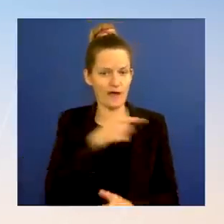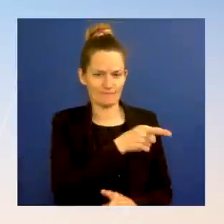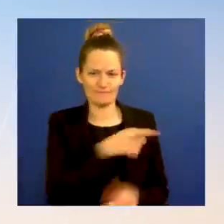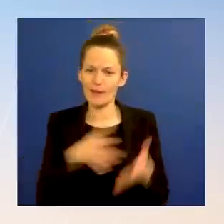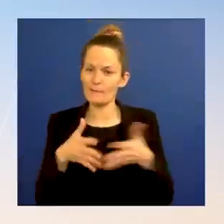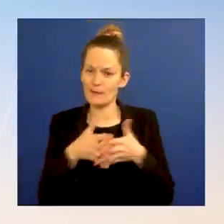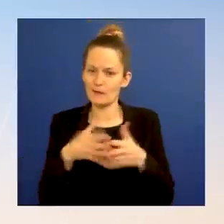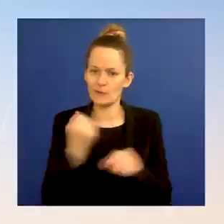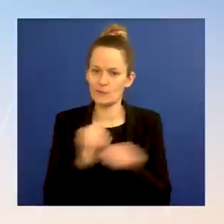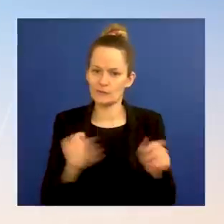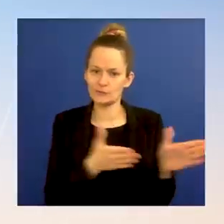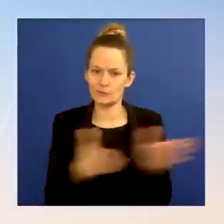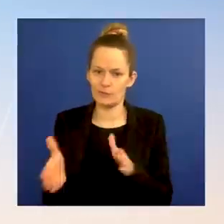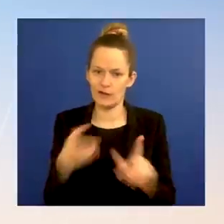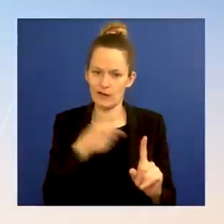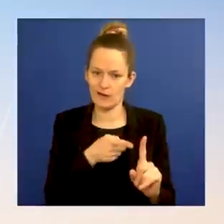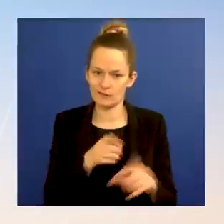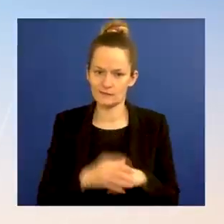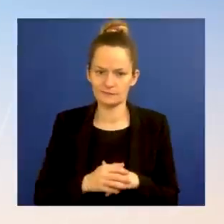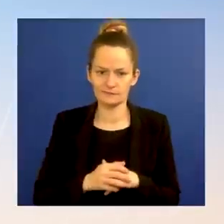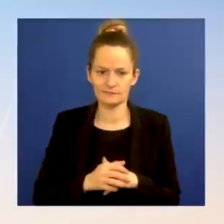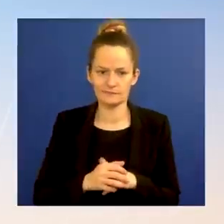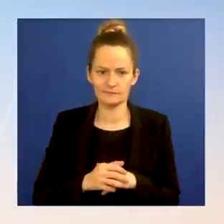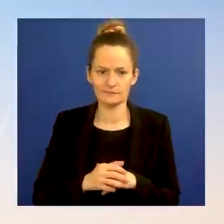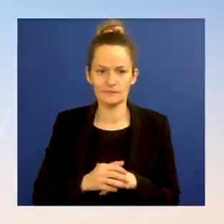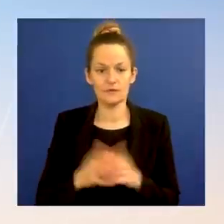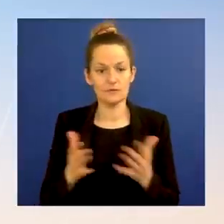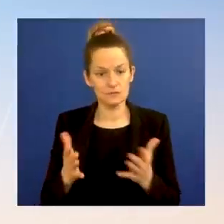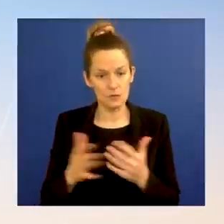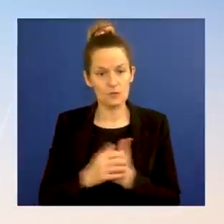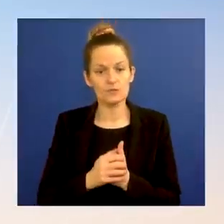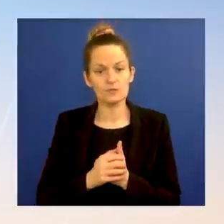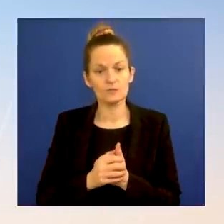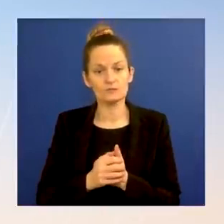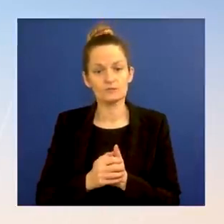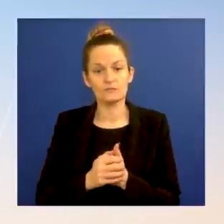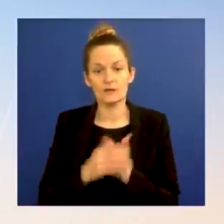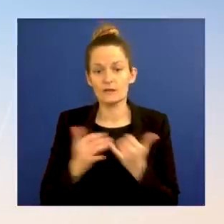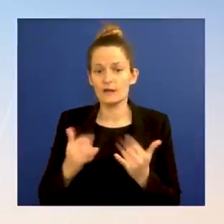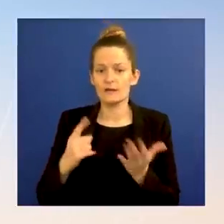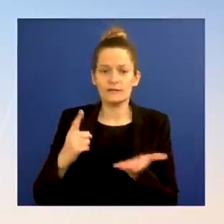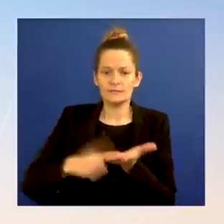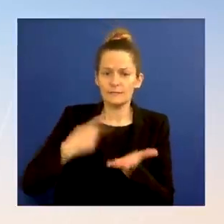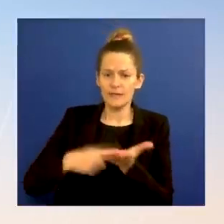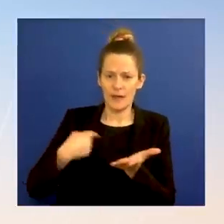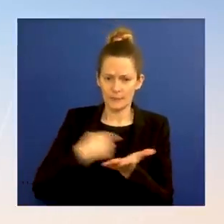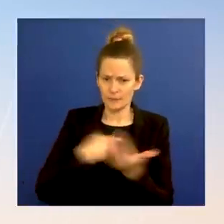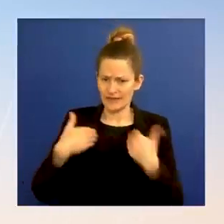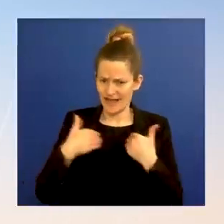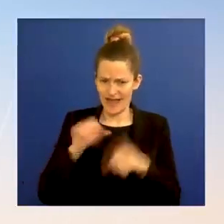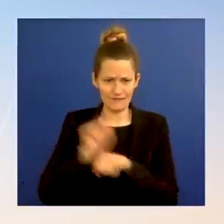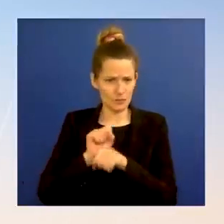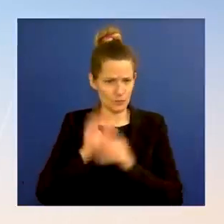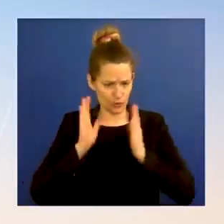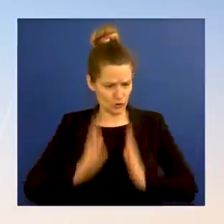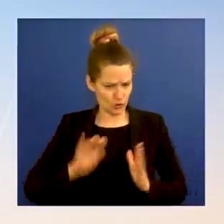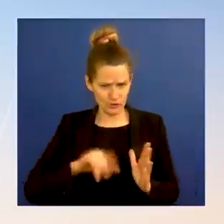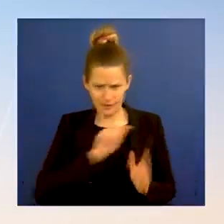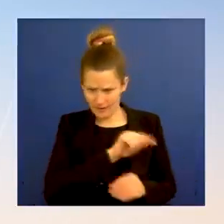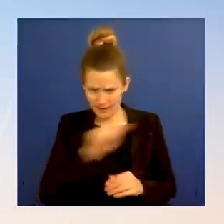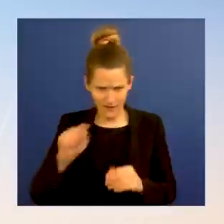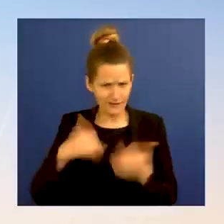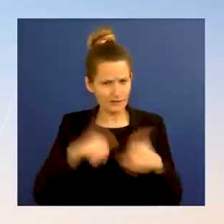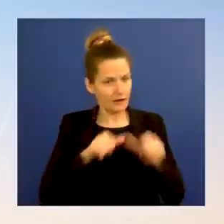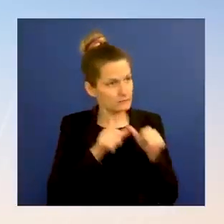economic downturn, which describes conditions where workers suffer economic impacts for substantial time after the recession ends. For